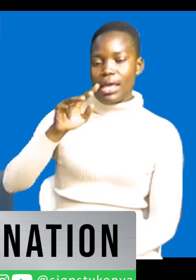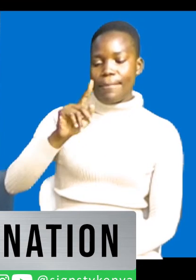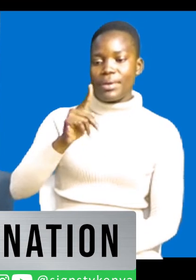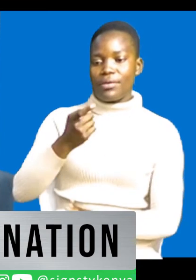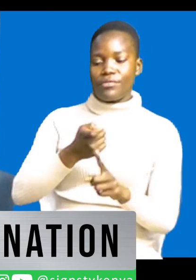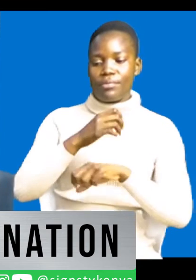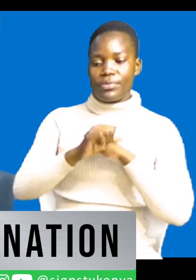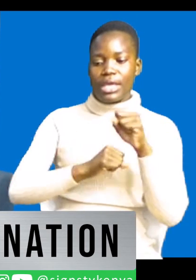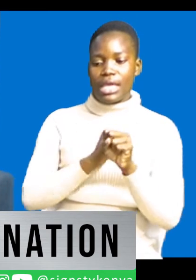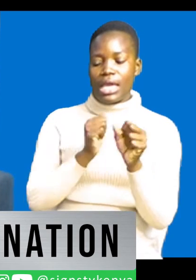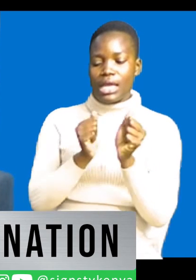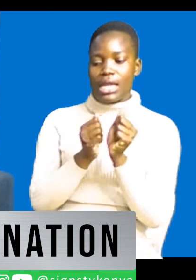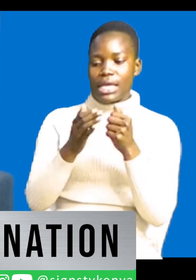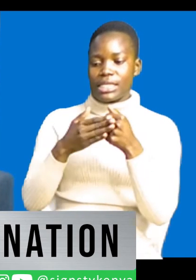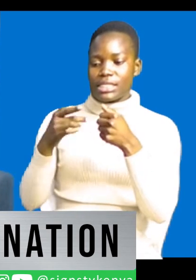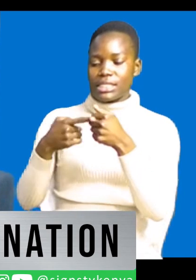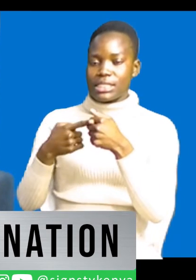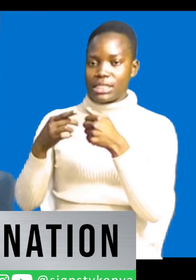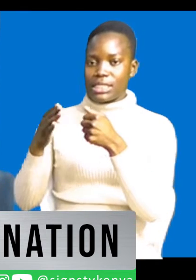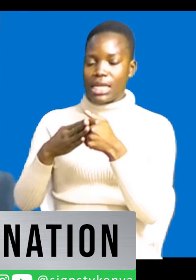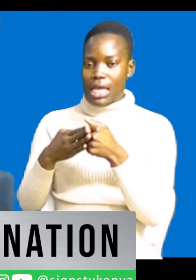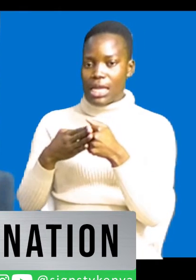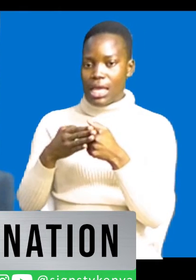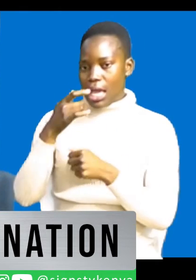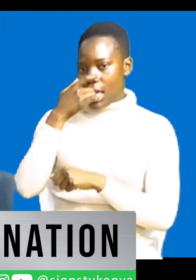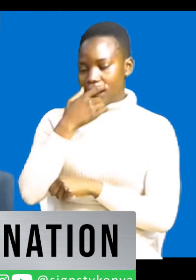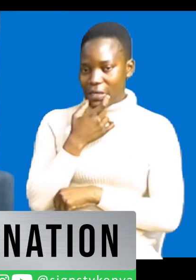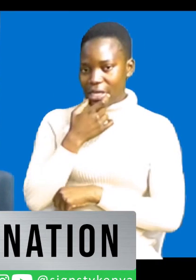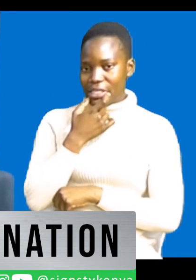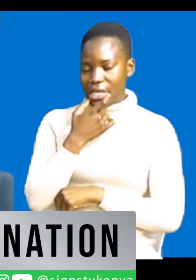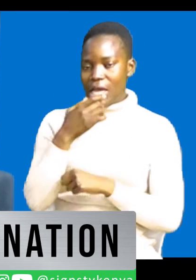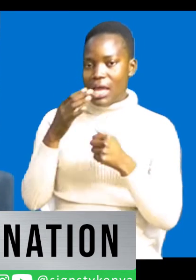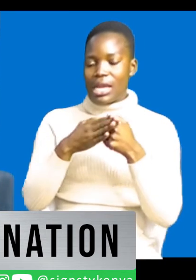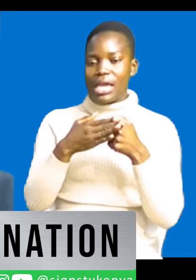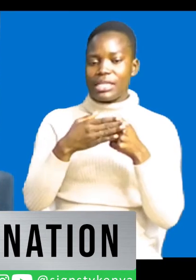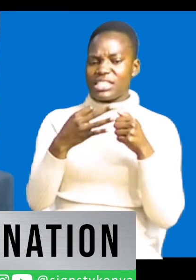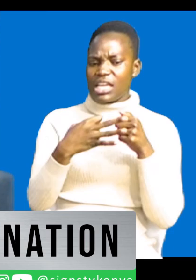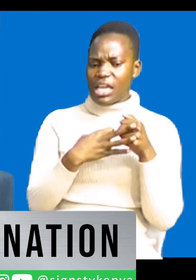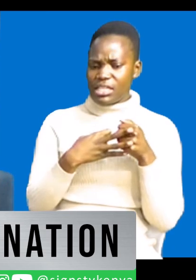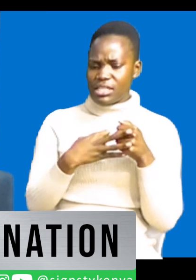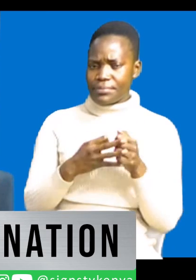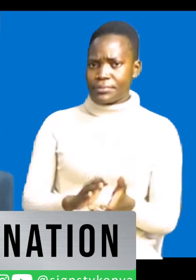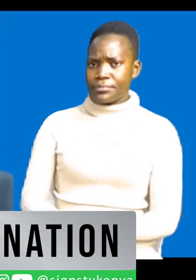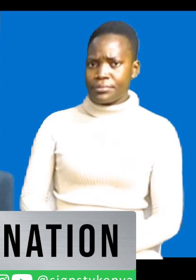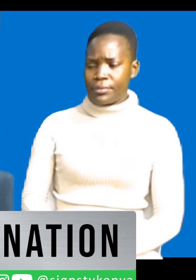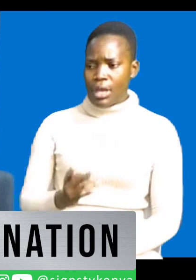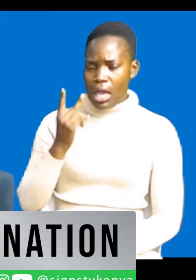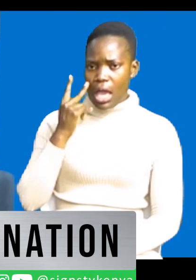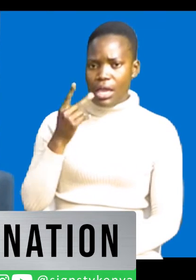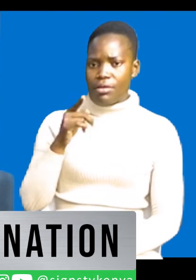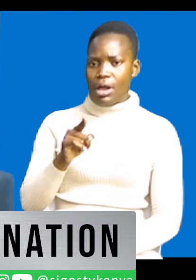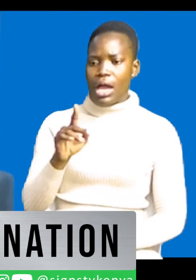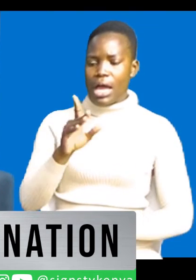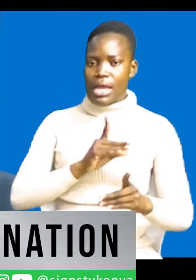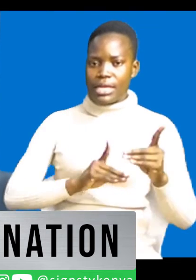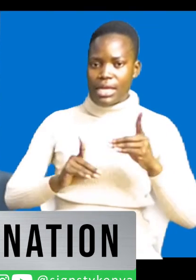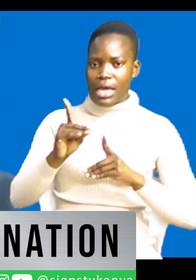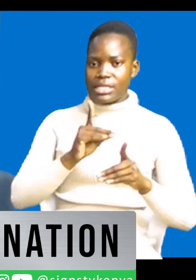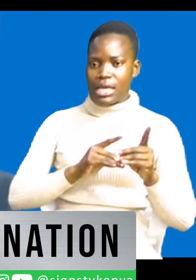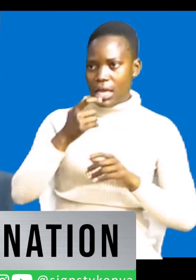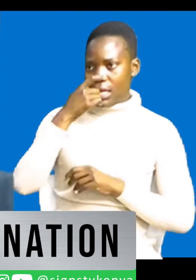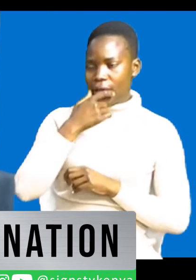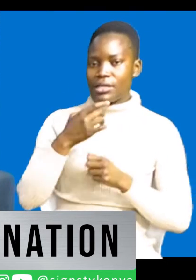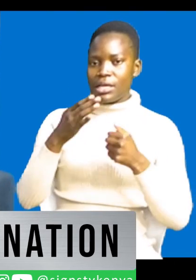1969. She's passed on at 91 years. Yeah, I heard the story, yes. I saw her dancing on the wheelchair at